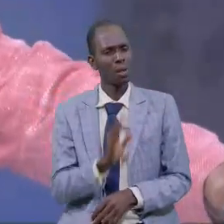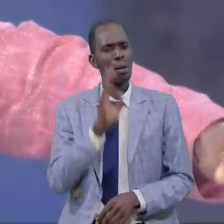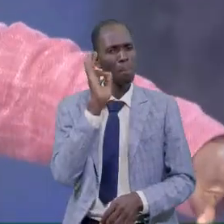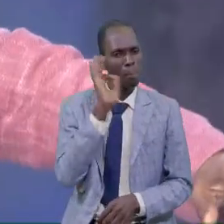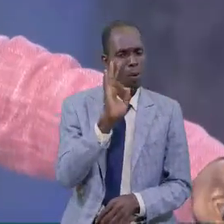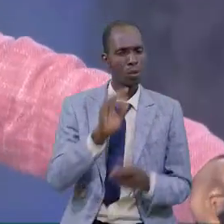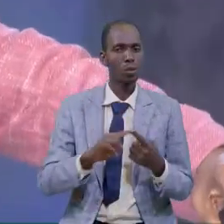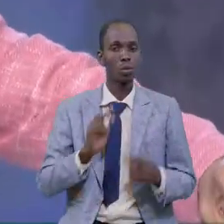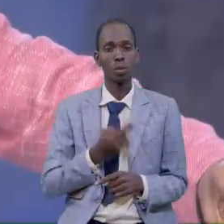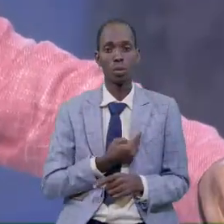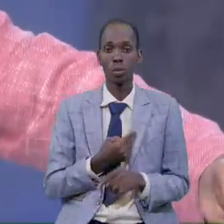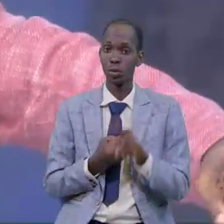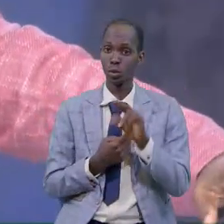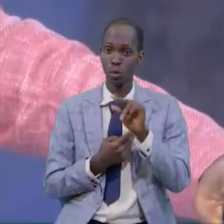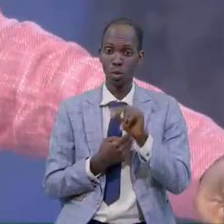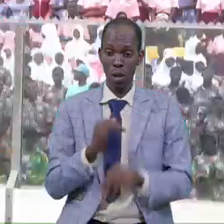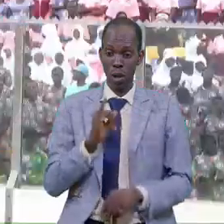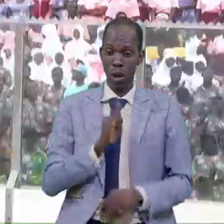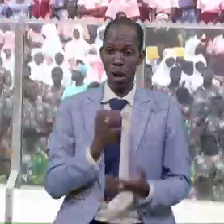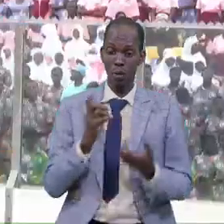you. I want to preach to you.